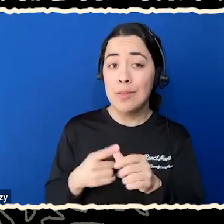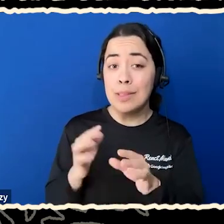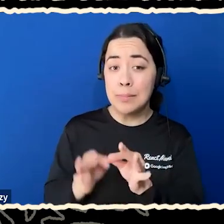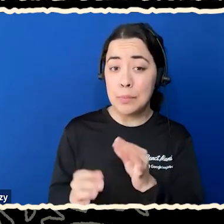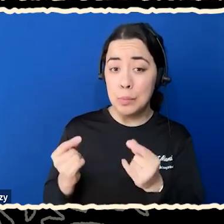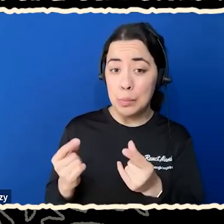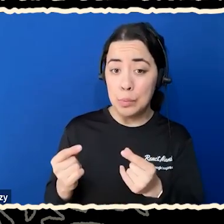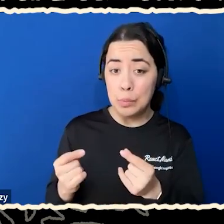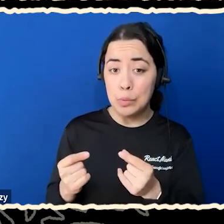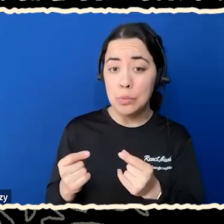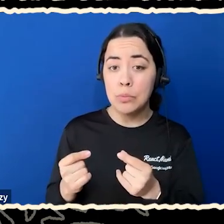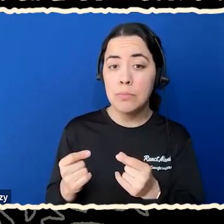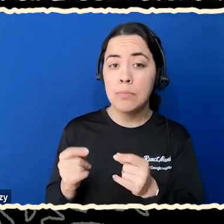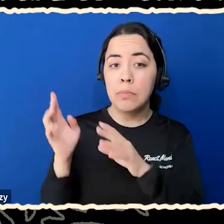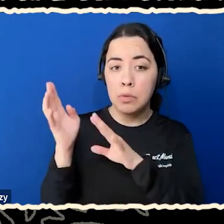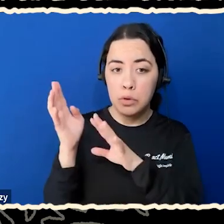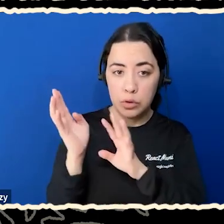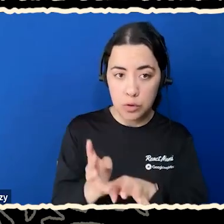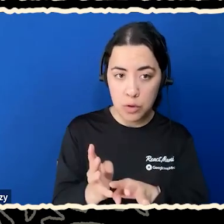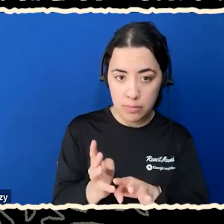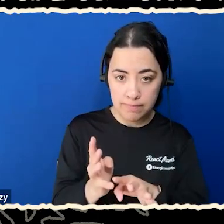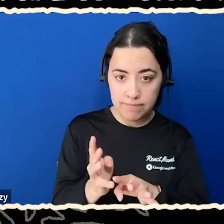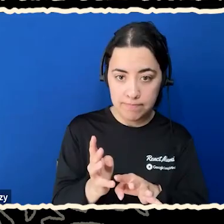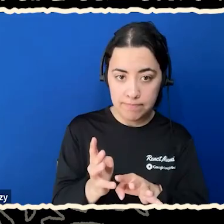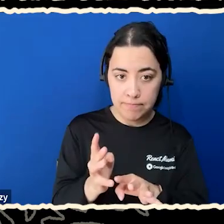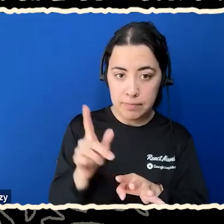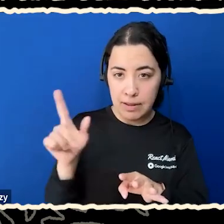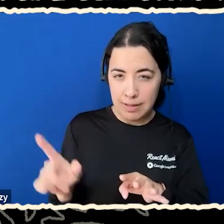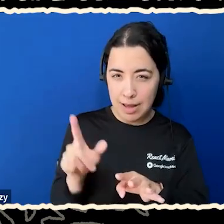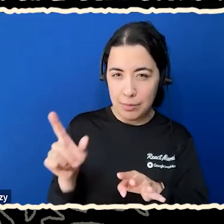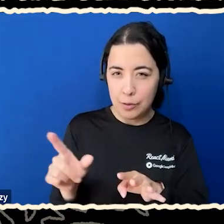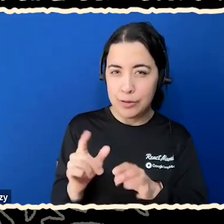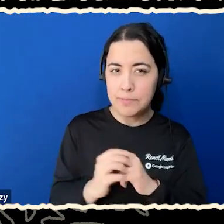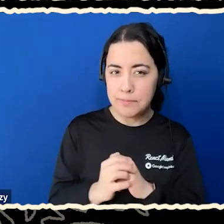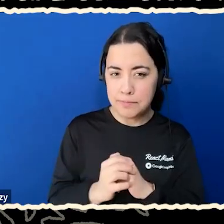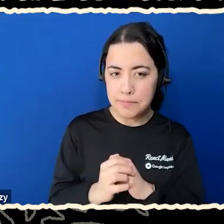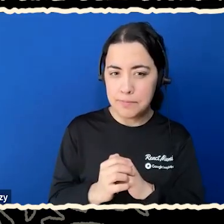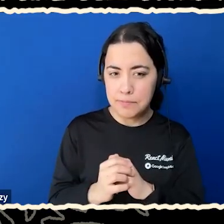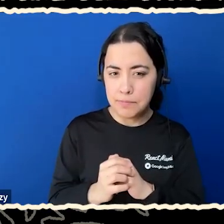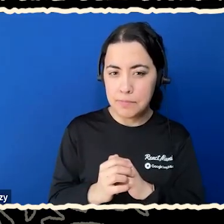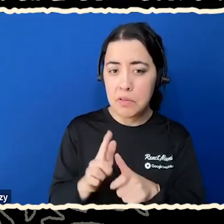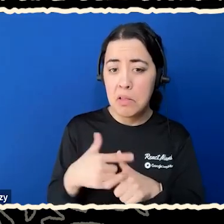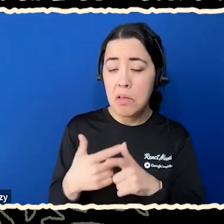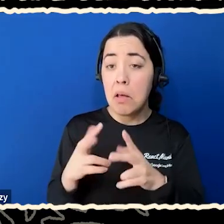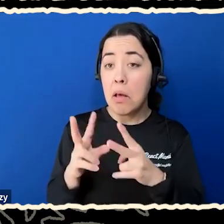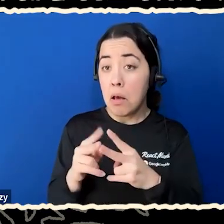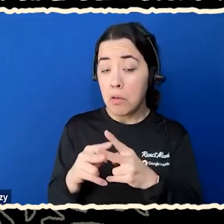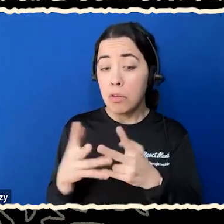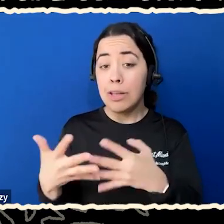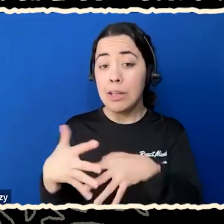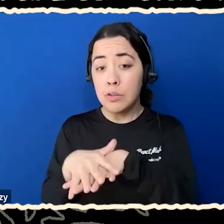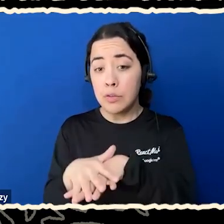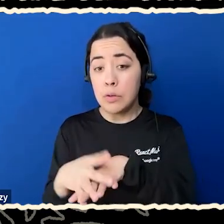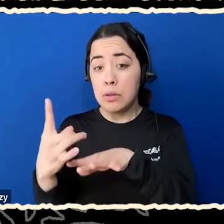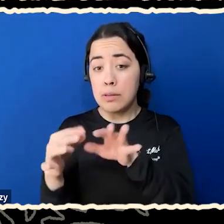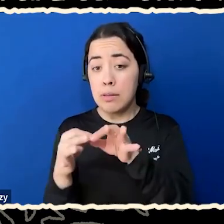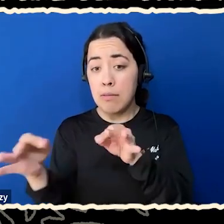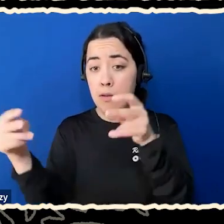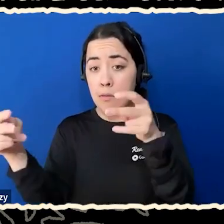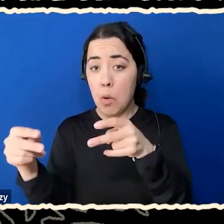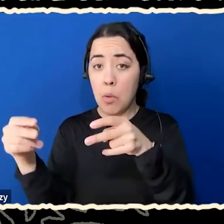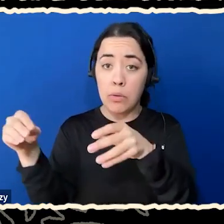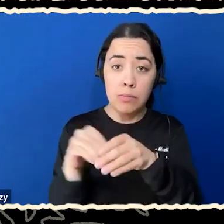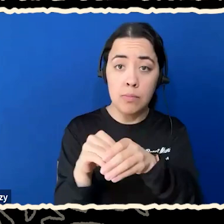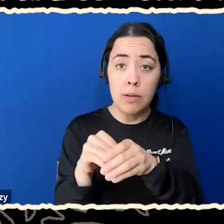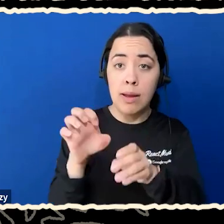the library Brownfield. Then you can integrate either with this single line of code in Expo, if you're using the CNG flow